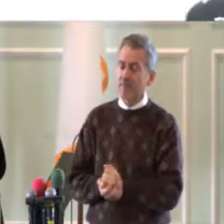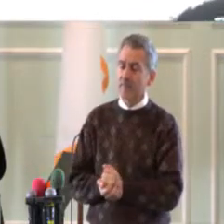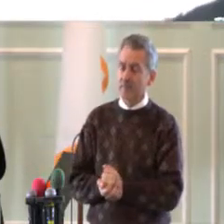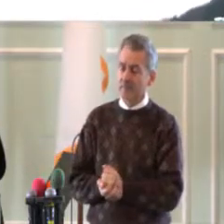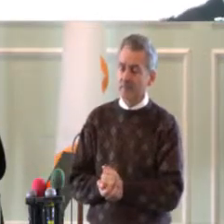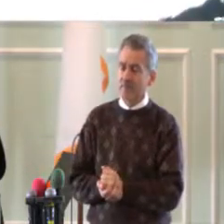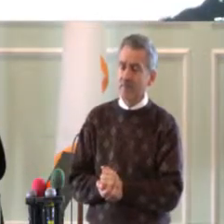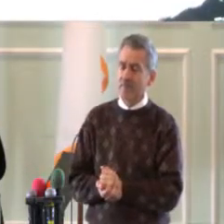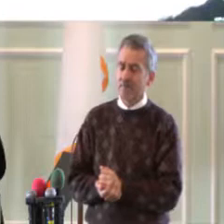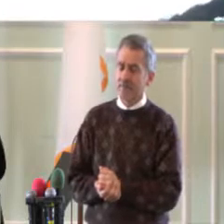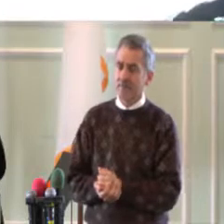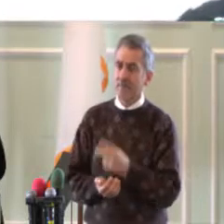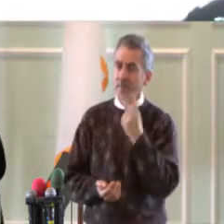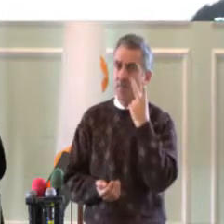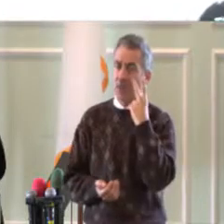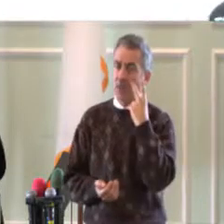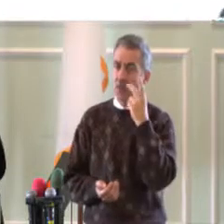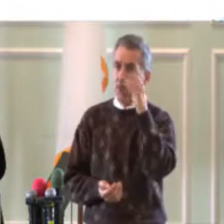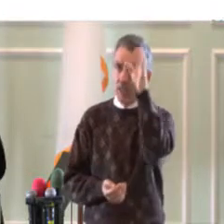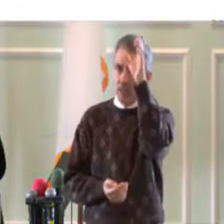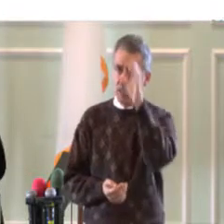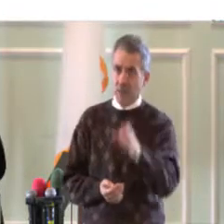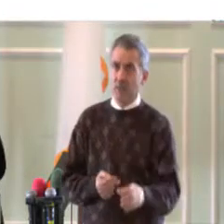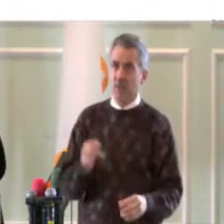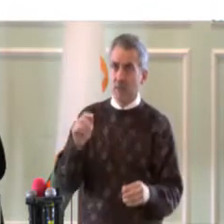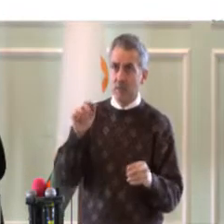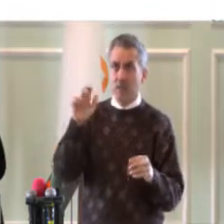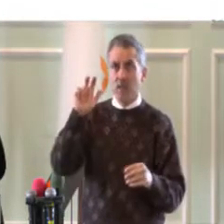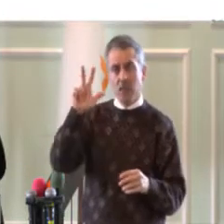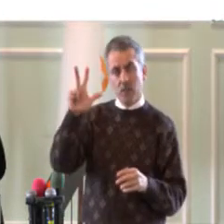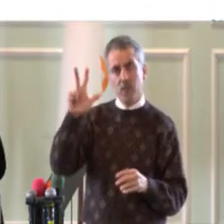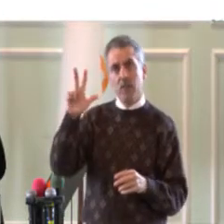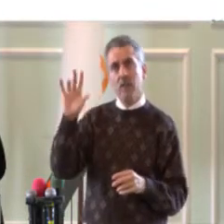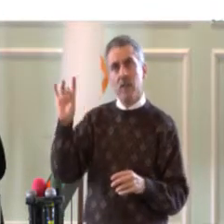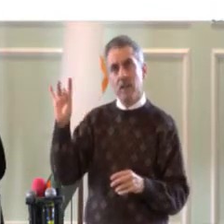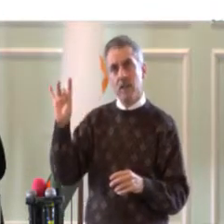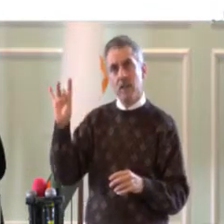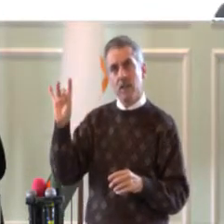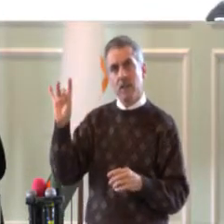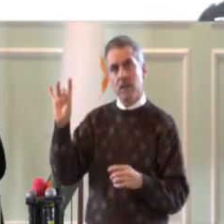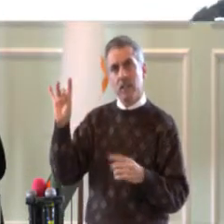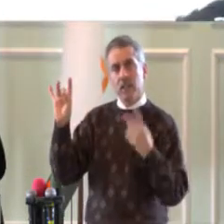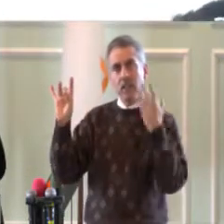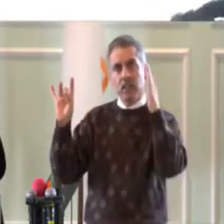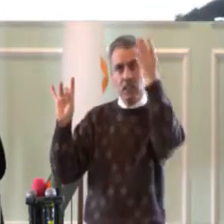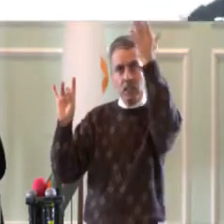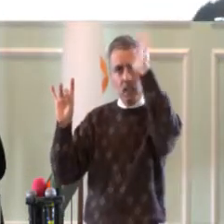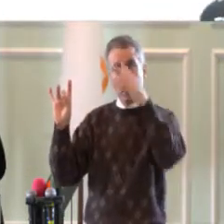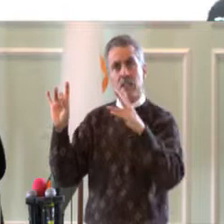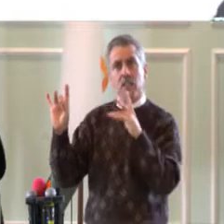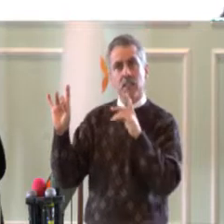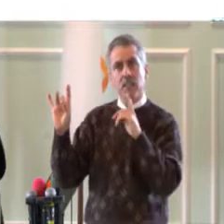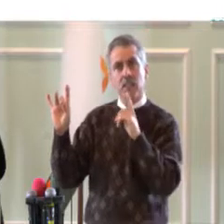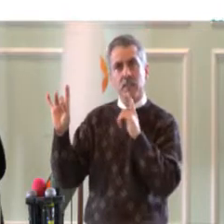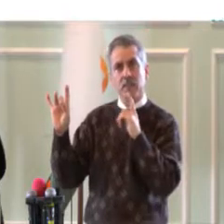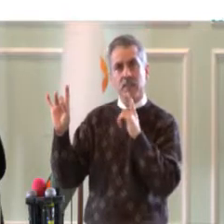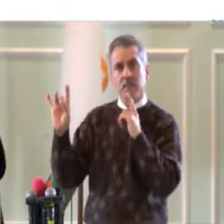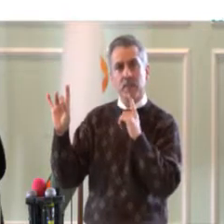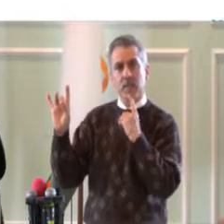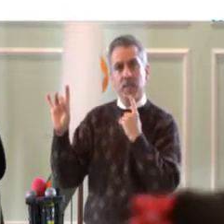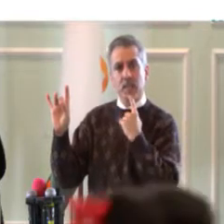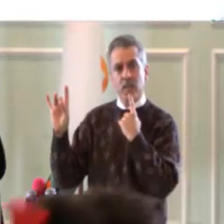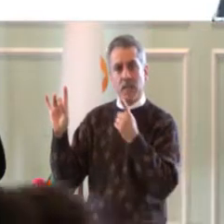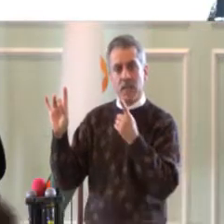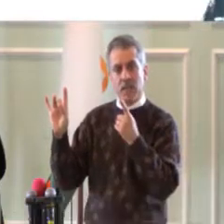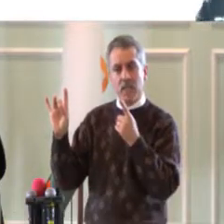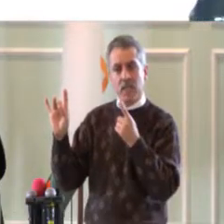as you look at chapter 38, and as you hear God speaking to Job, he was saying to Job,